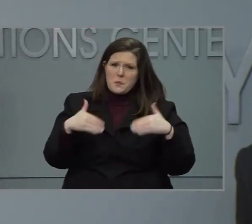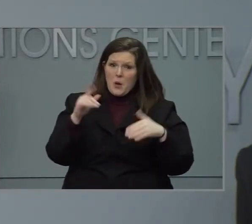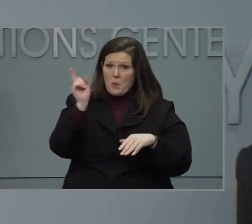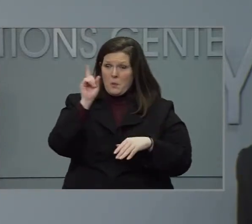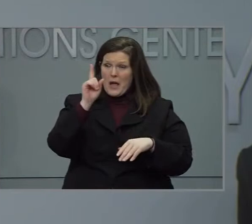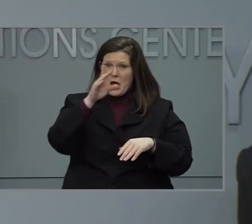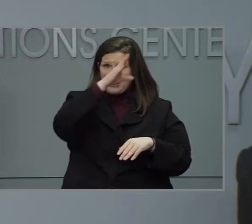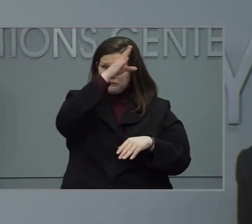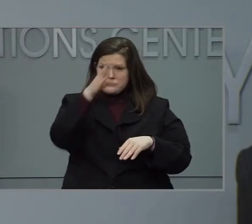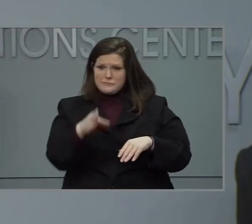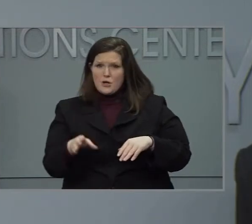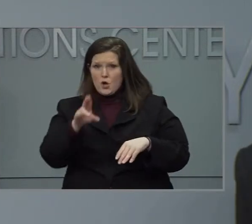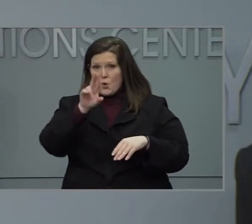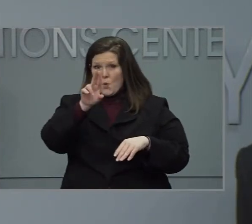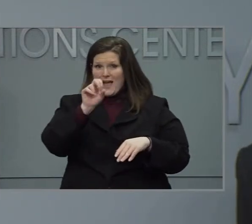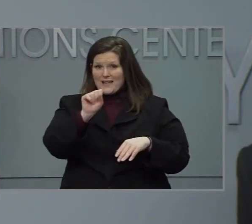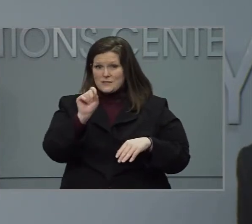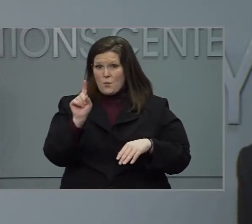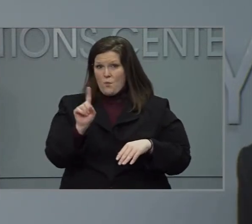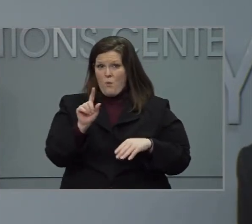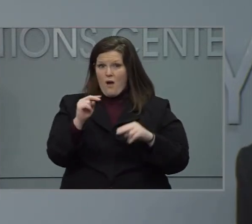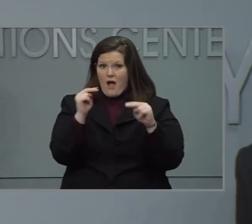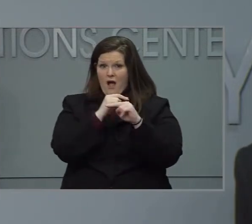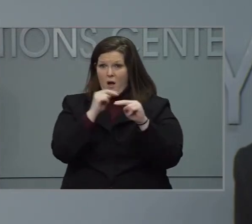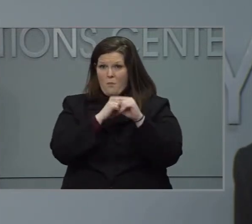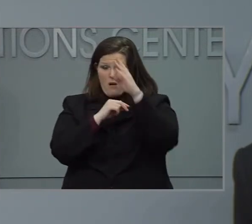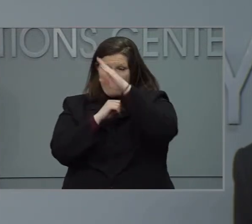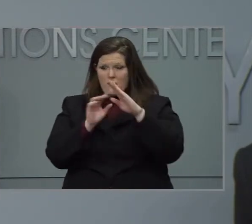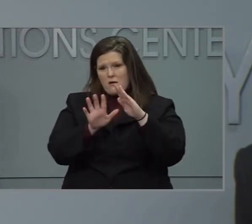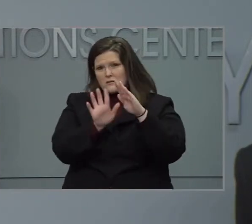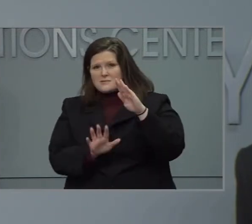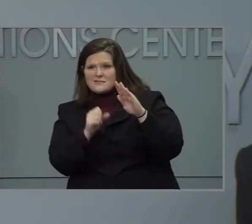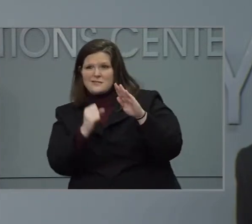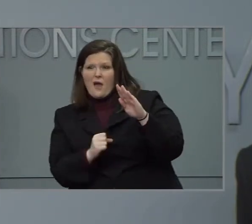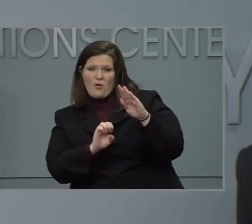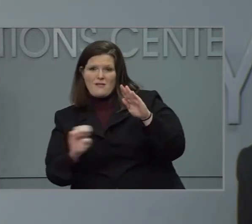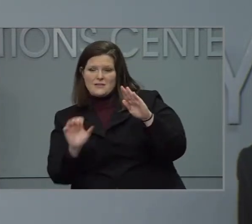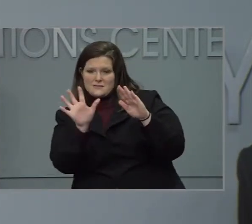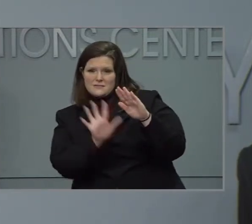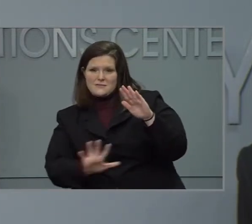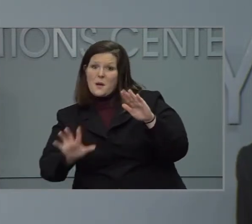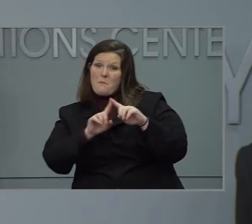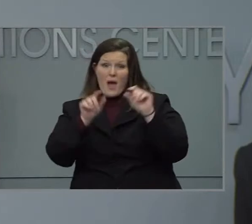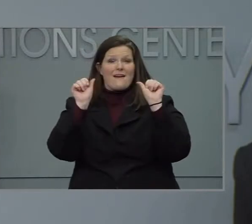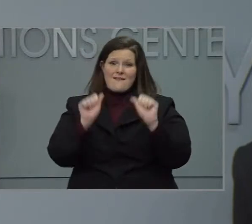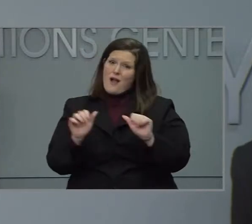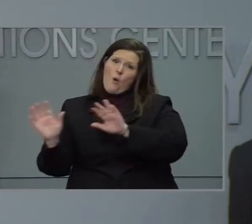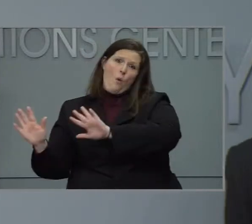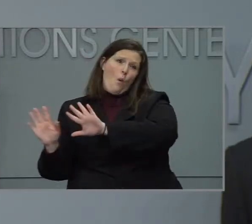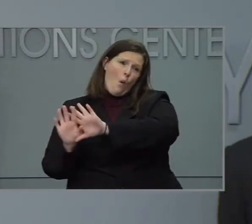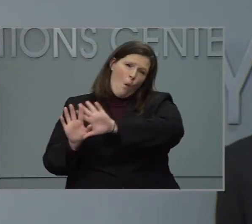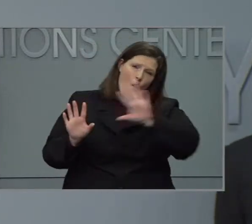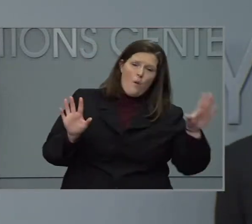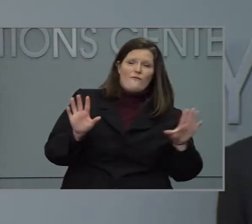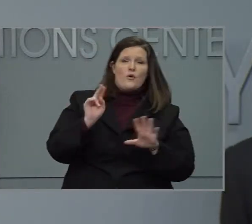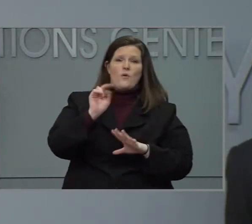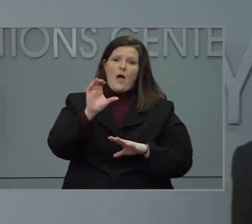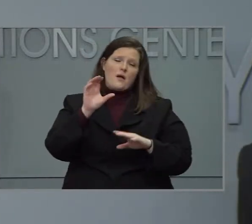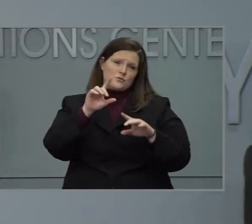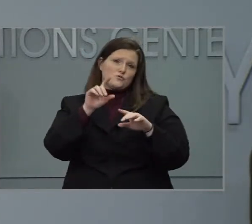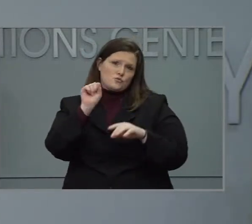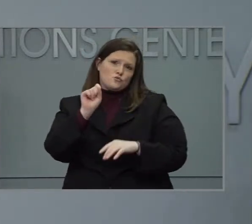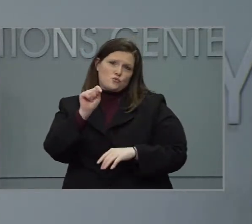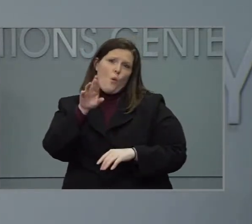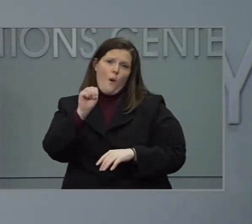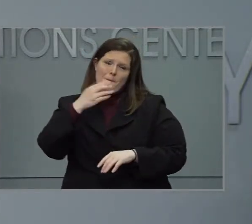and southeast of the US 1 corridor. However, severe storms will be possible statewide tomorrow. Storms are likely to move